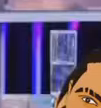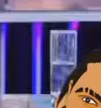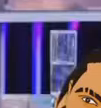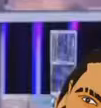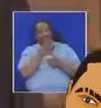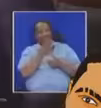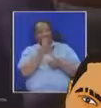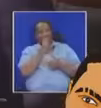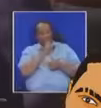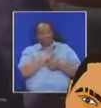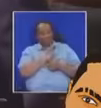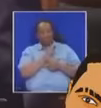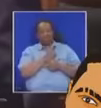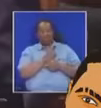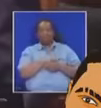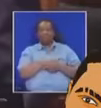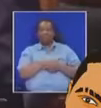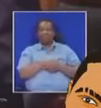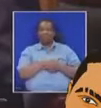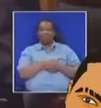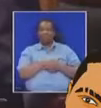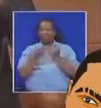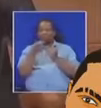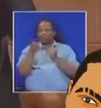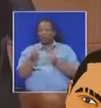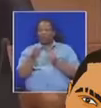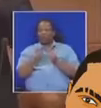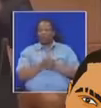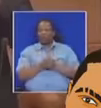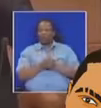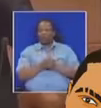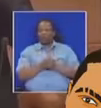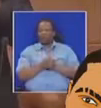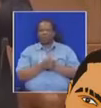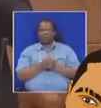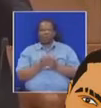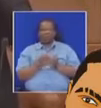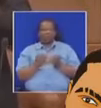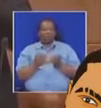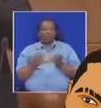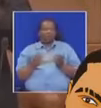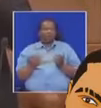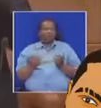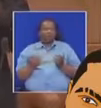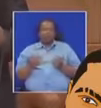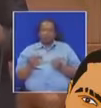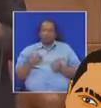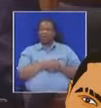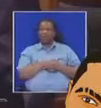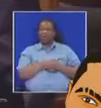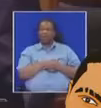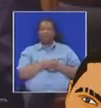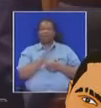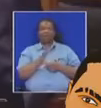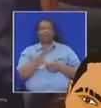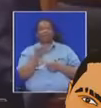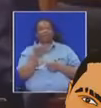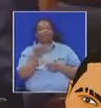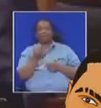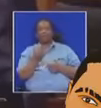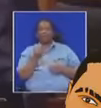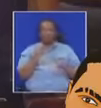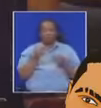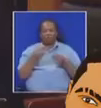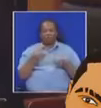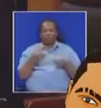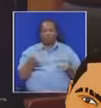joke. Honorable member, you are worse. I don't know between you and me who's worse. You are worse than I